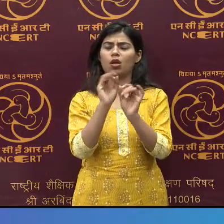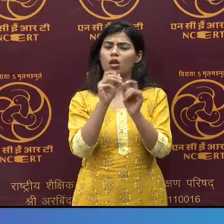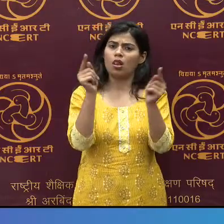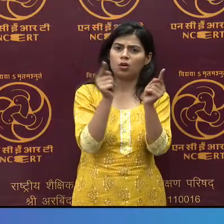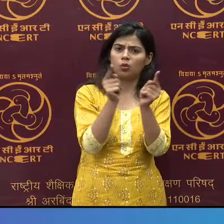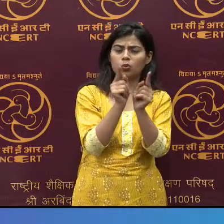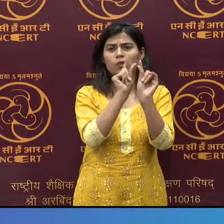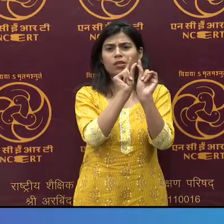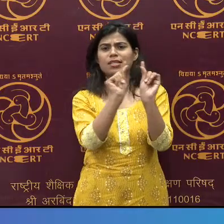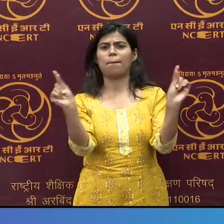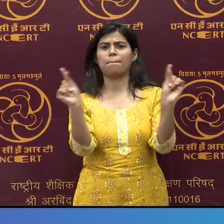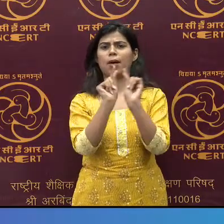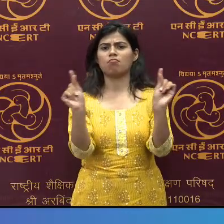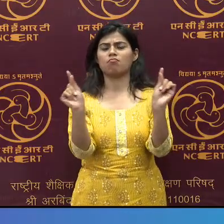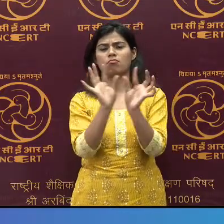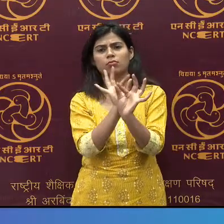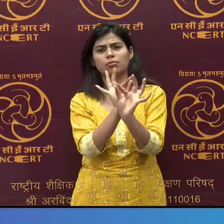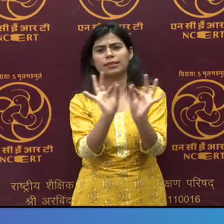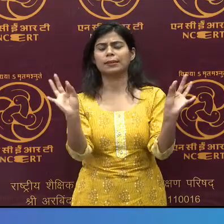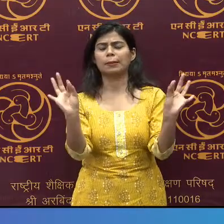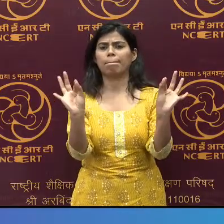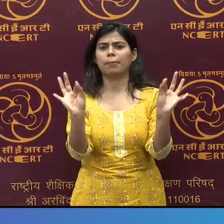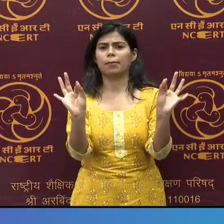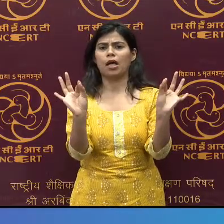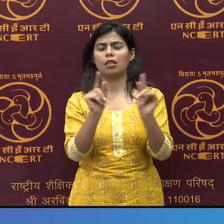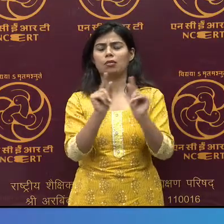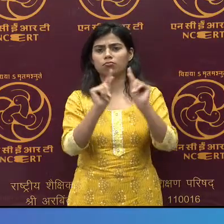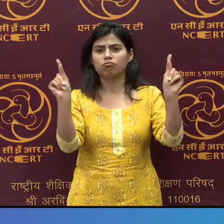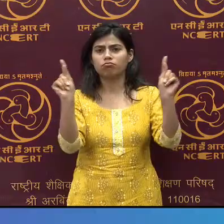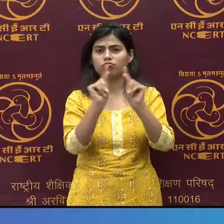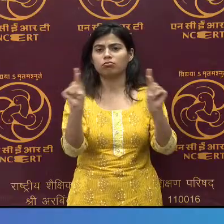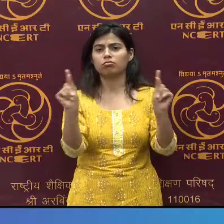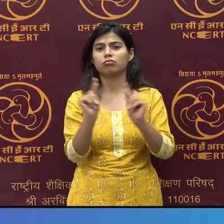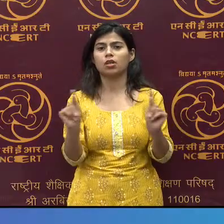Smaller, simple sentences or even complex sentences work